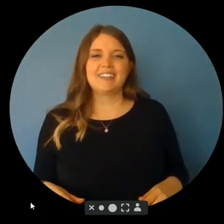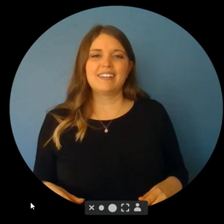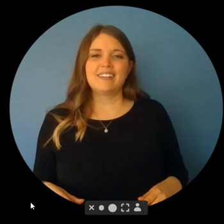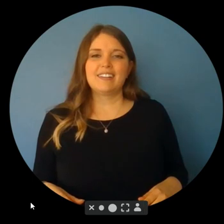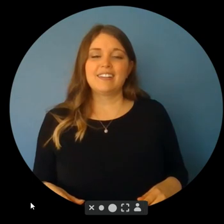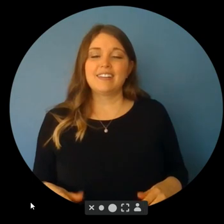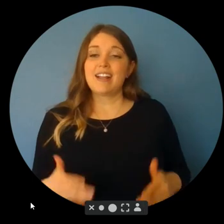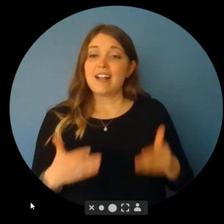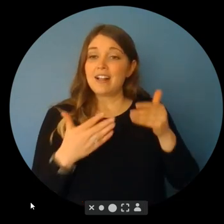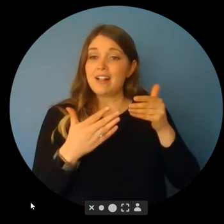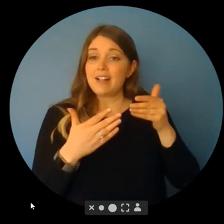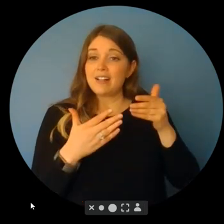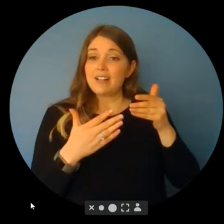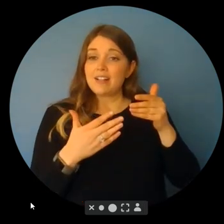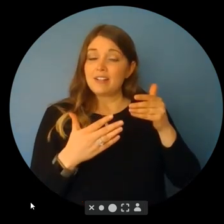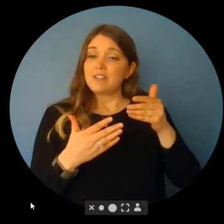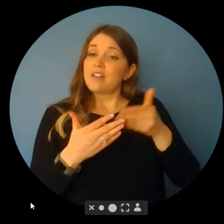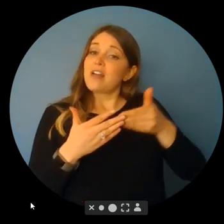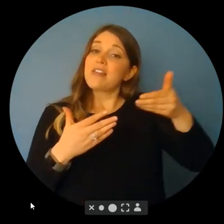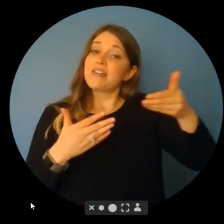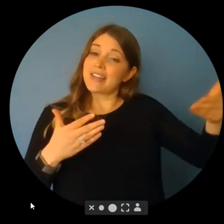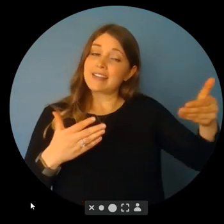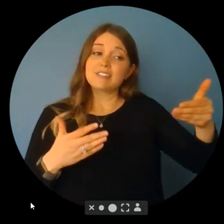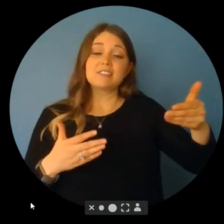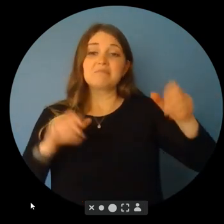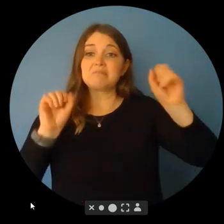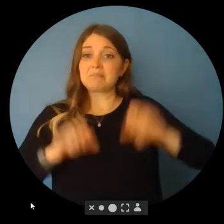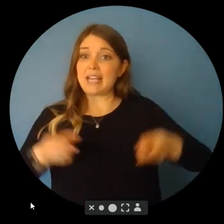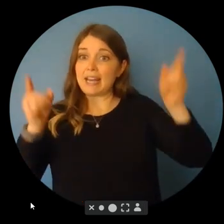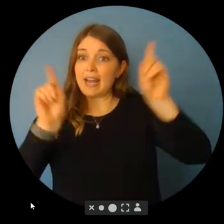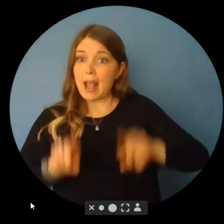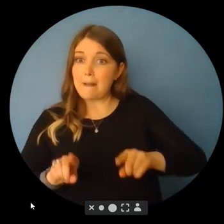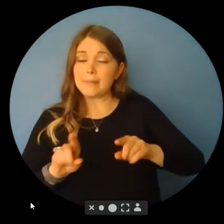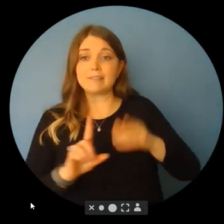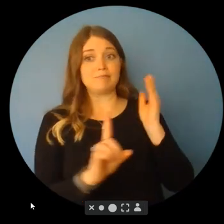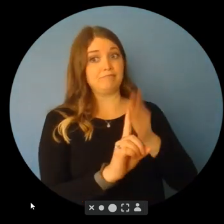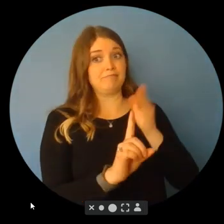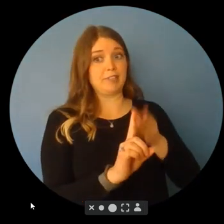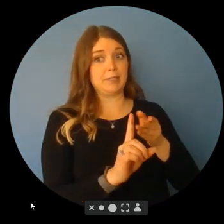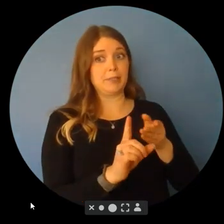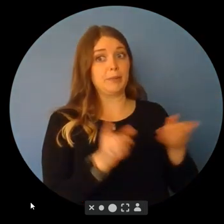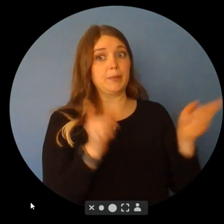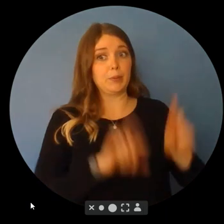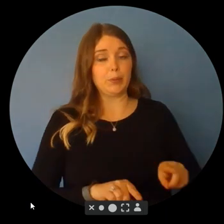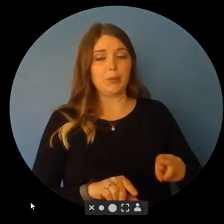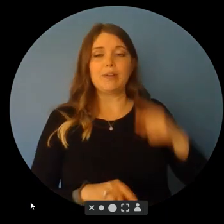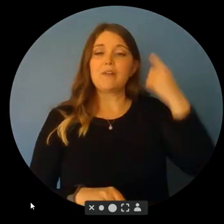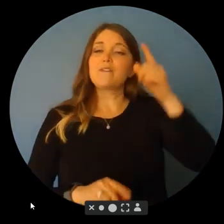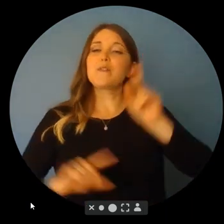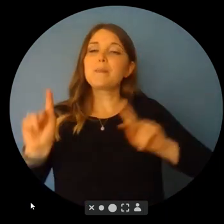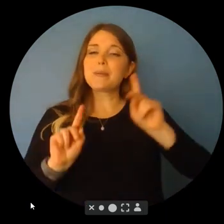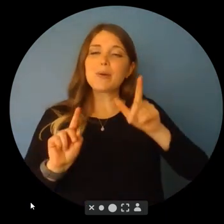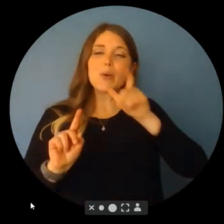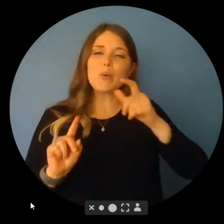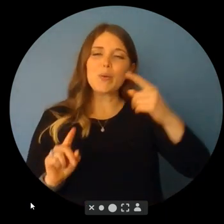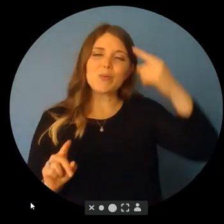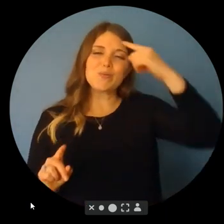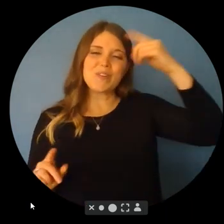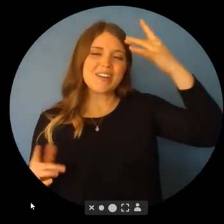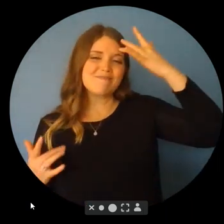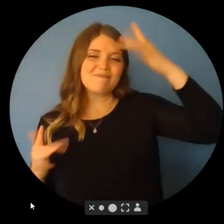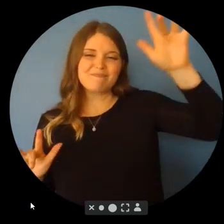Are there things out there, things can happen and frequently do to people as brainy and footsy as